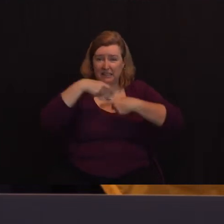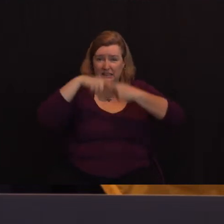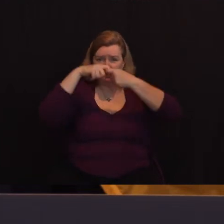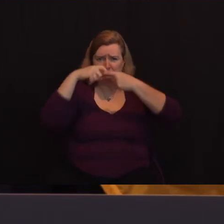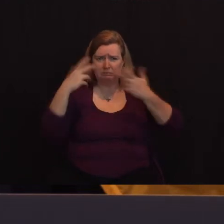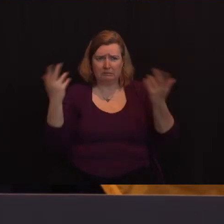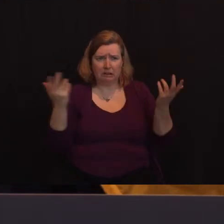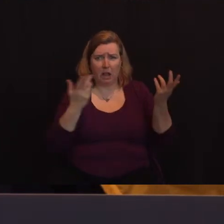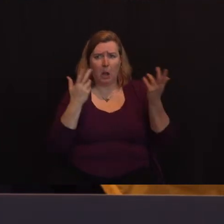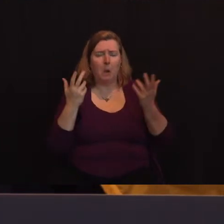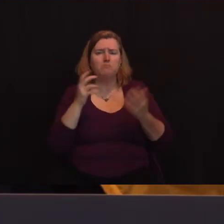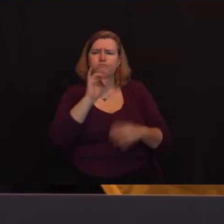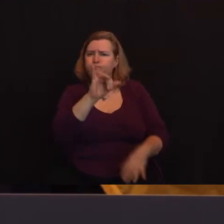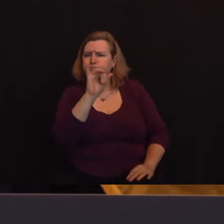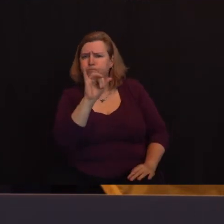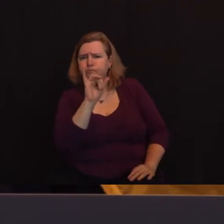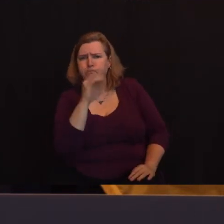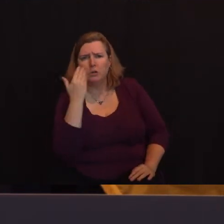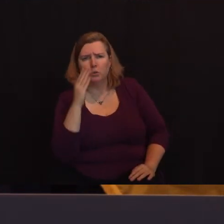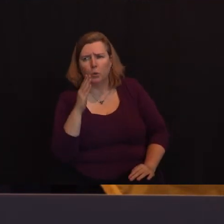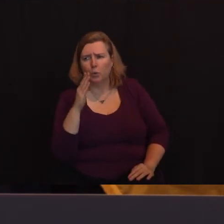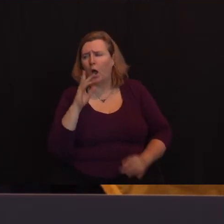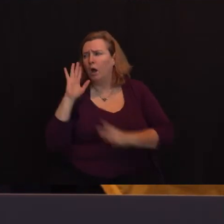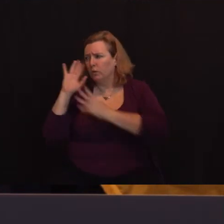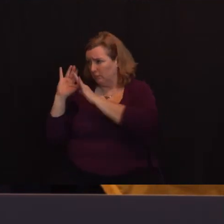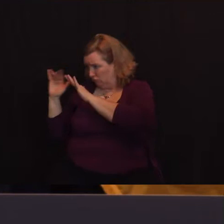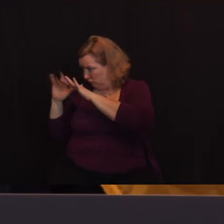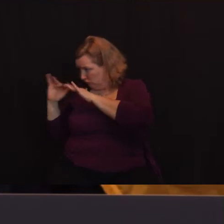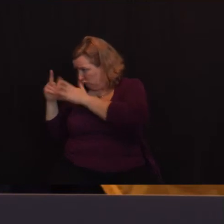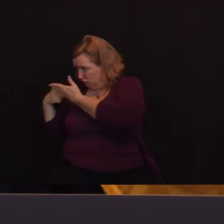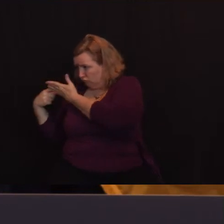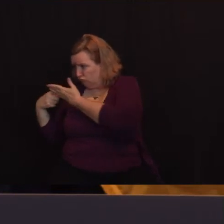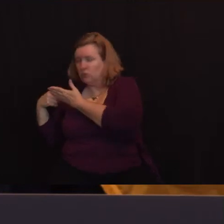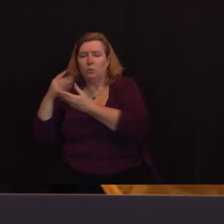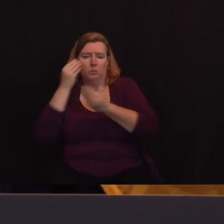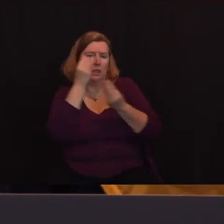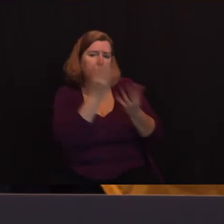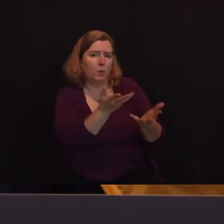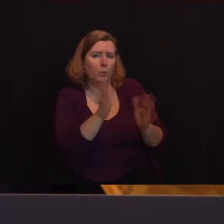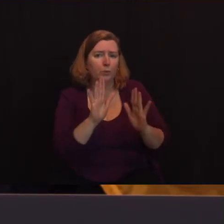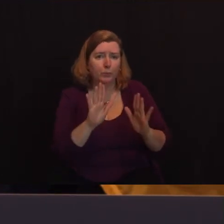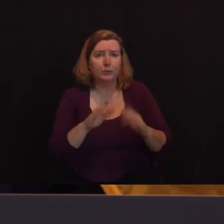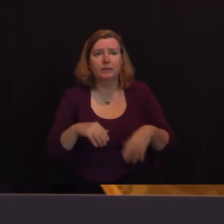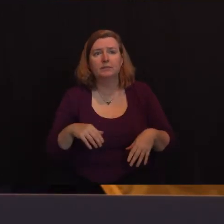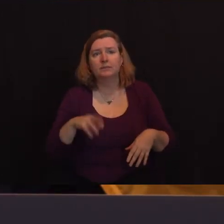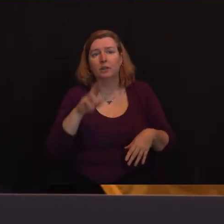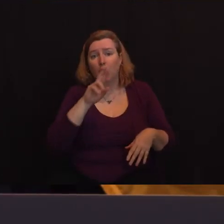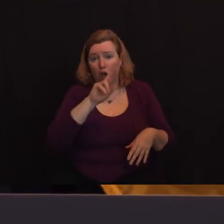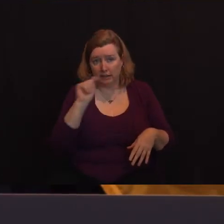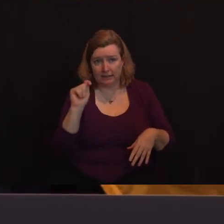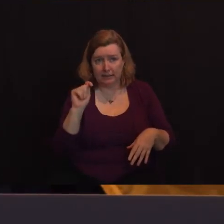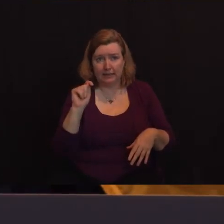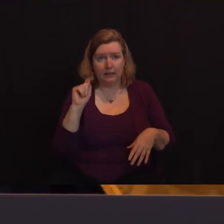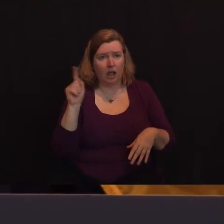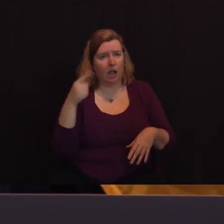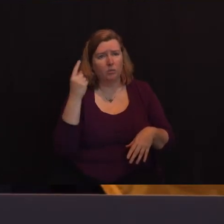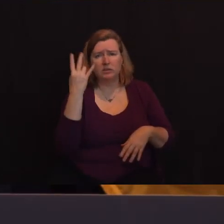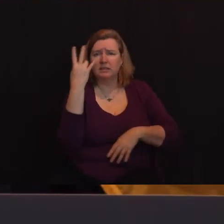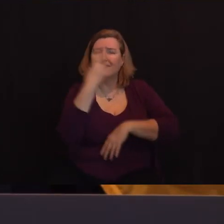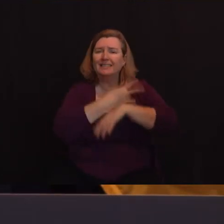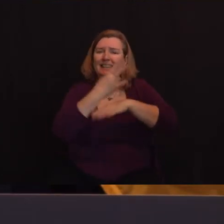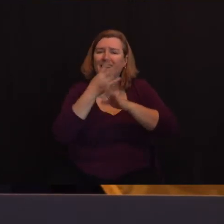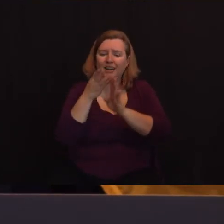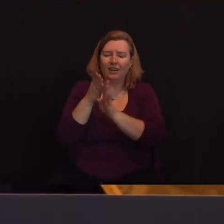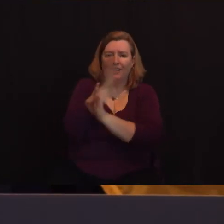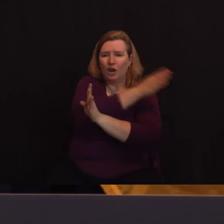guess. Yeah, so the RT encompasses a 7-day look back, and